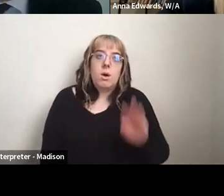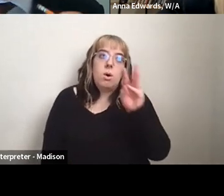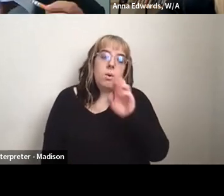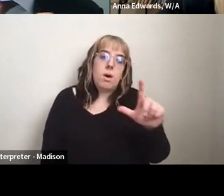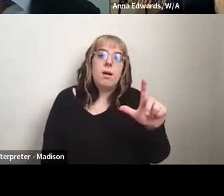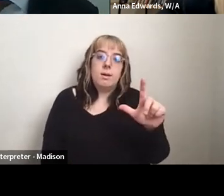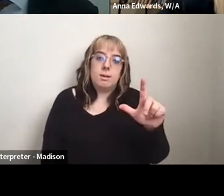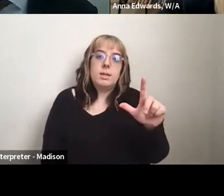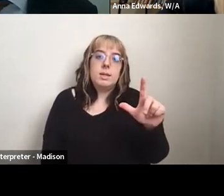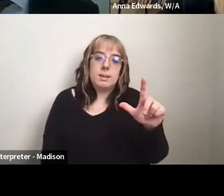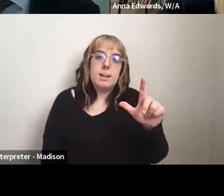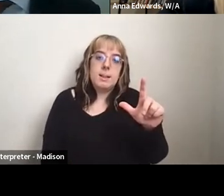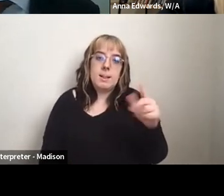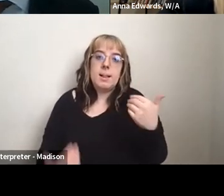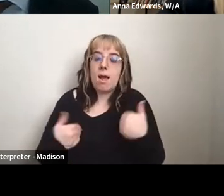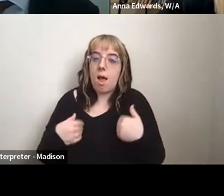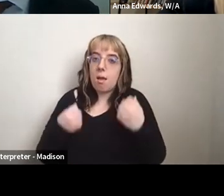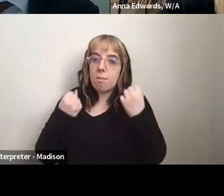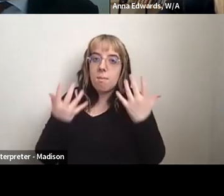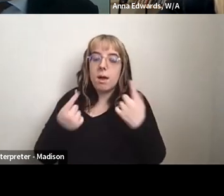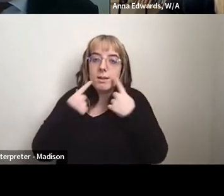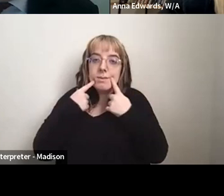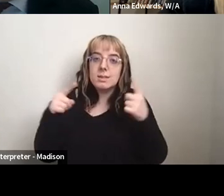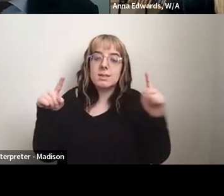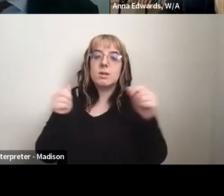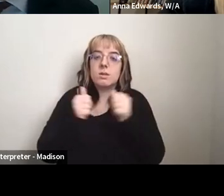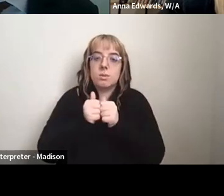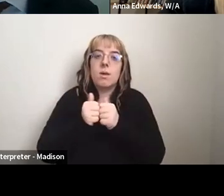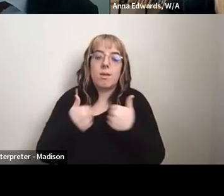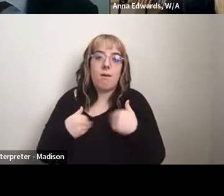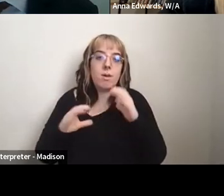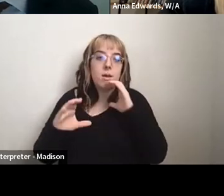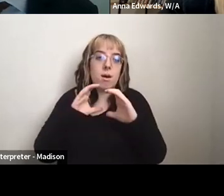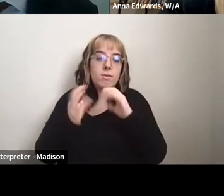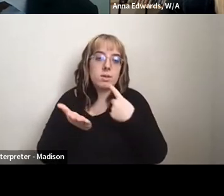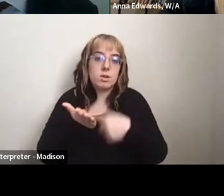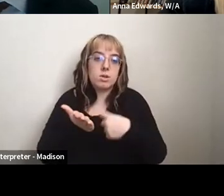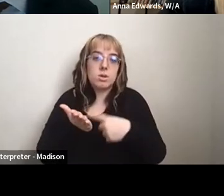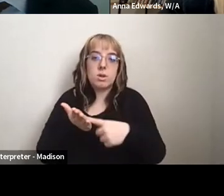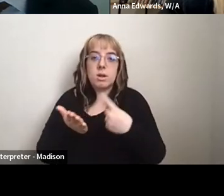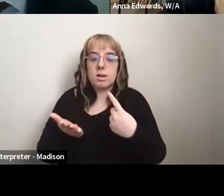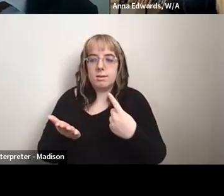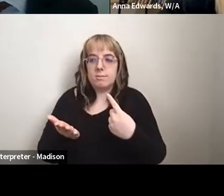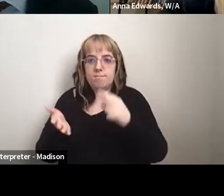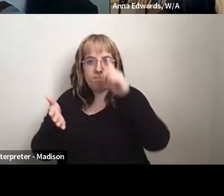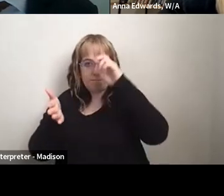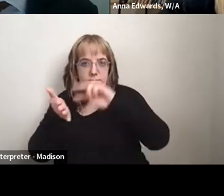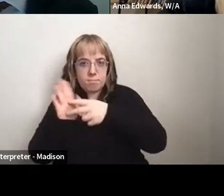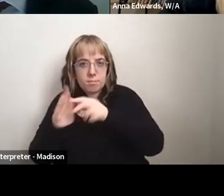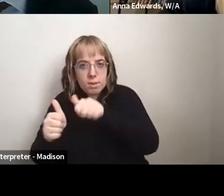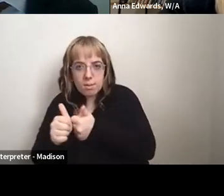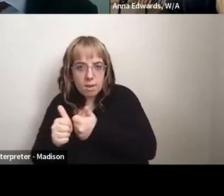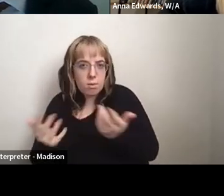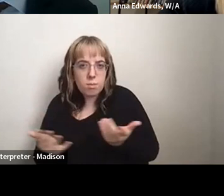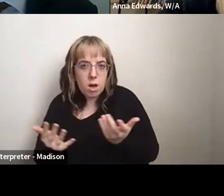lot of success with having the conversations around the buy-in and the purpose and what the purpose